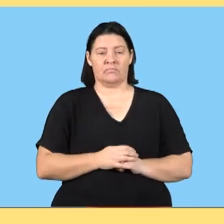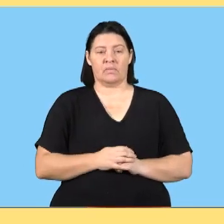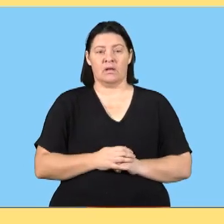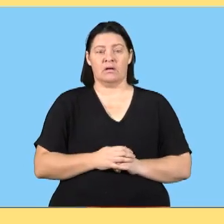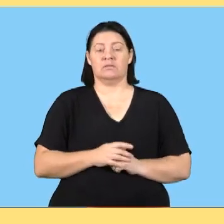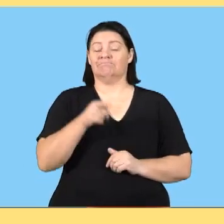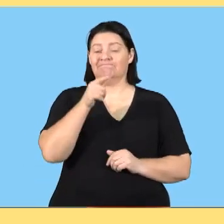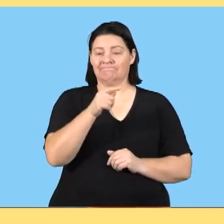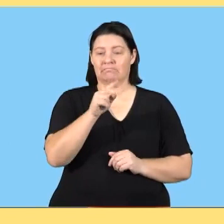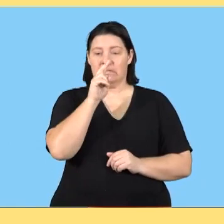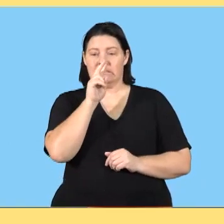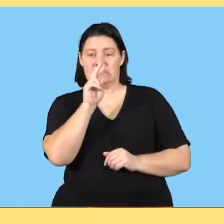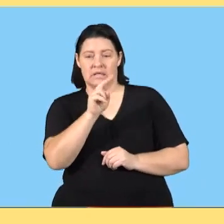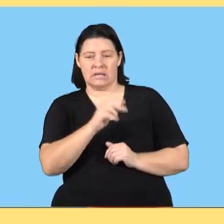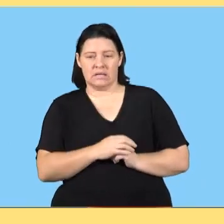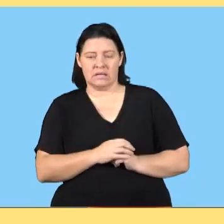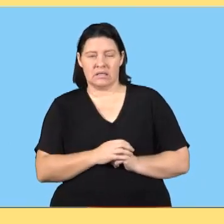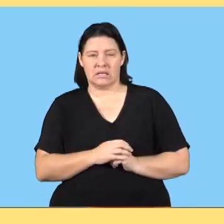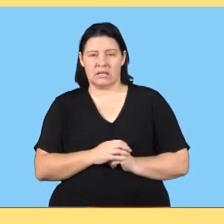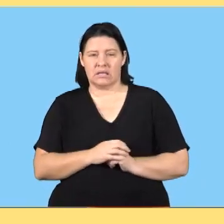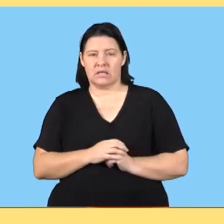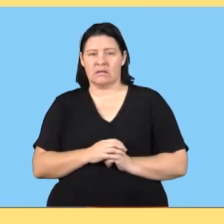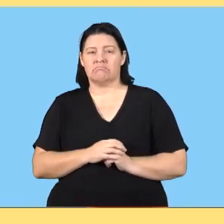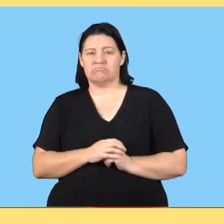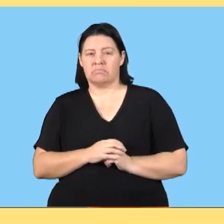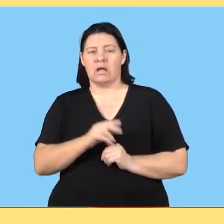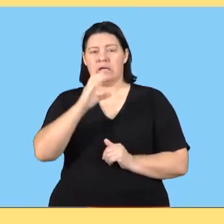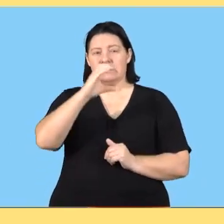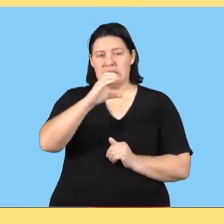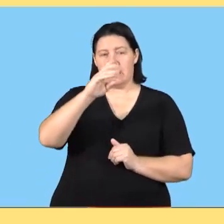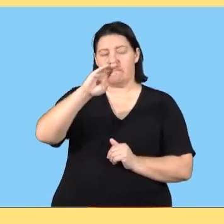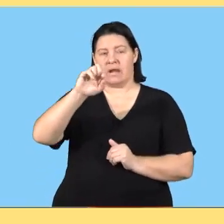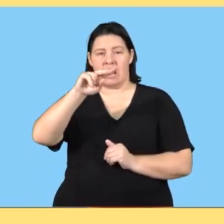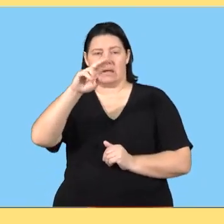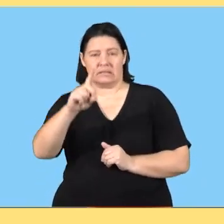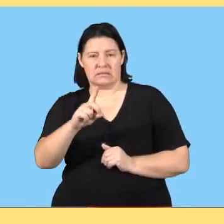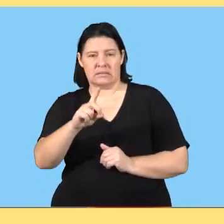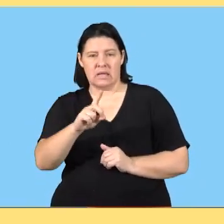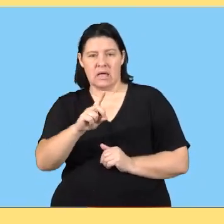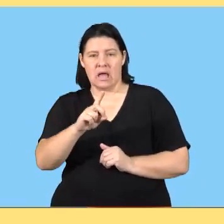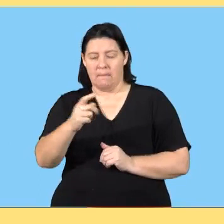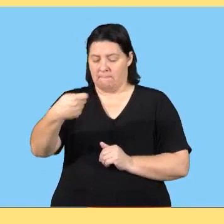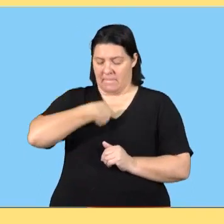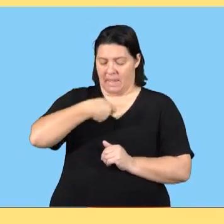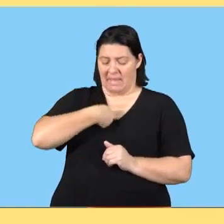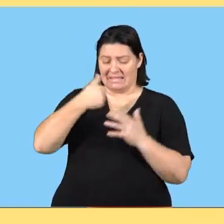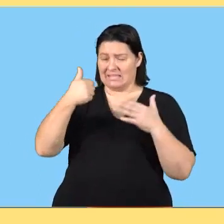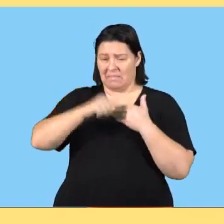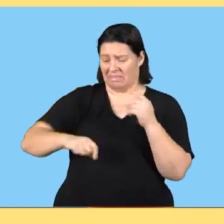reads, a debtor, C. Bernard, who has not paid his debt for 6 months, cannot be